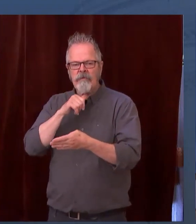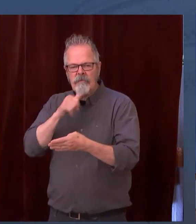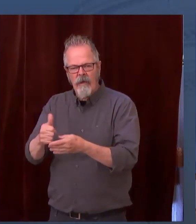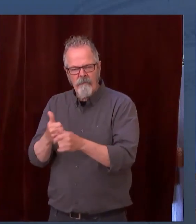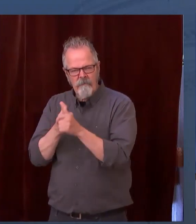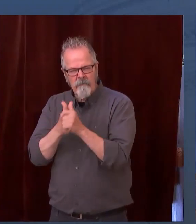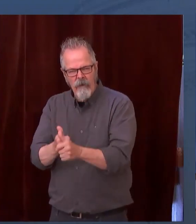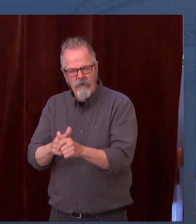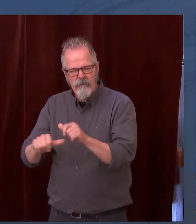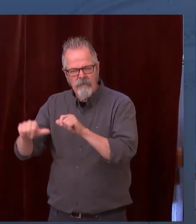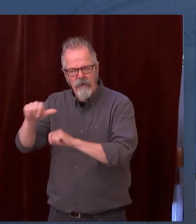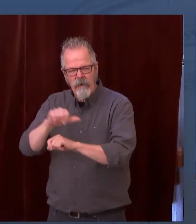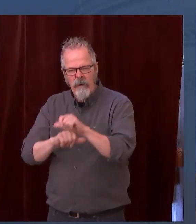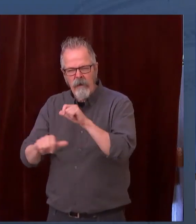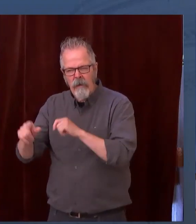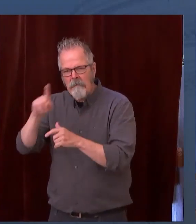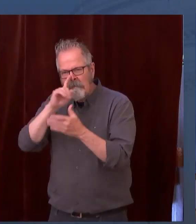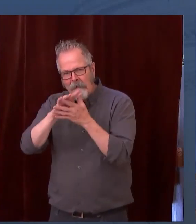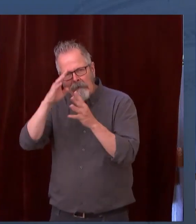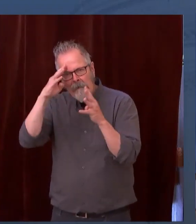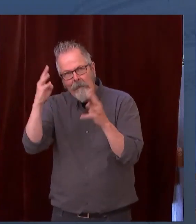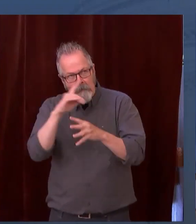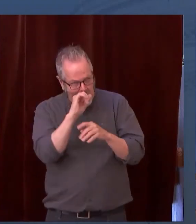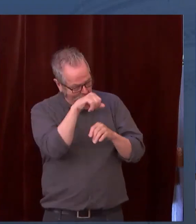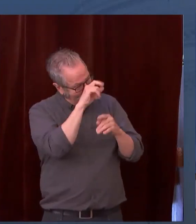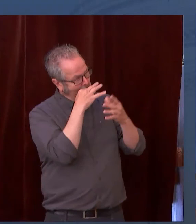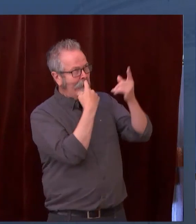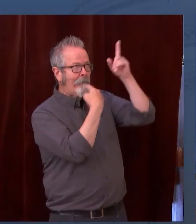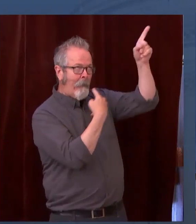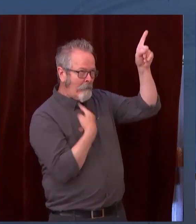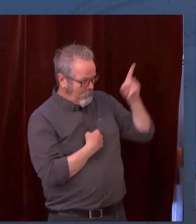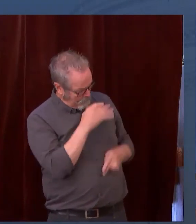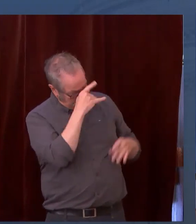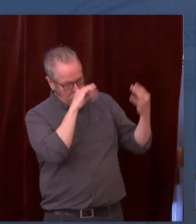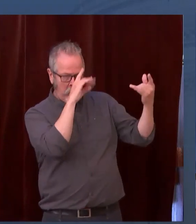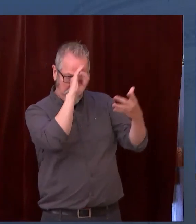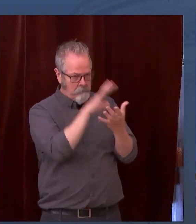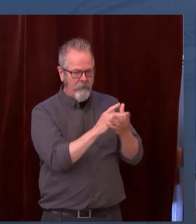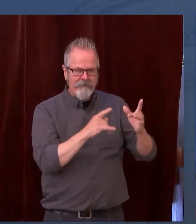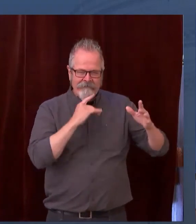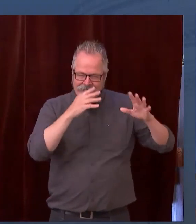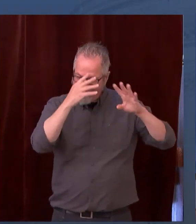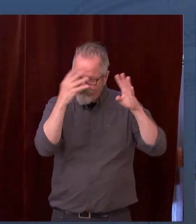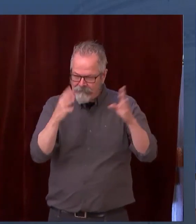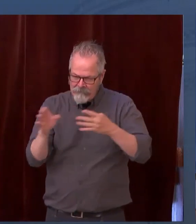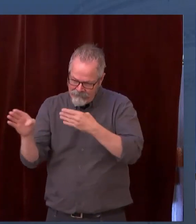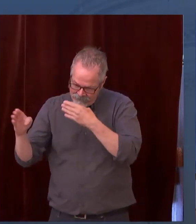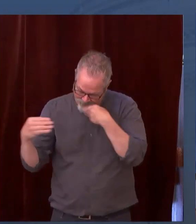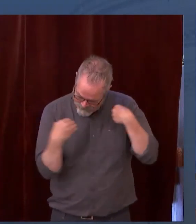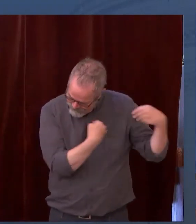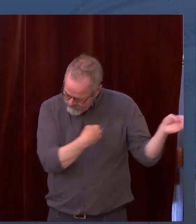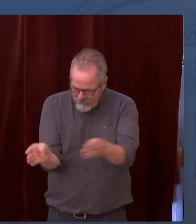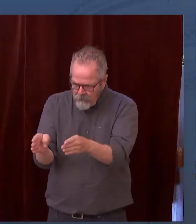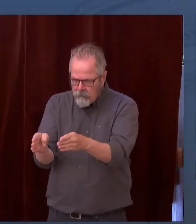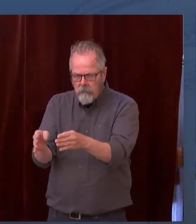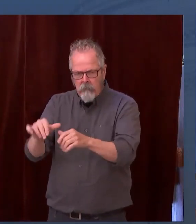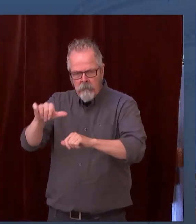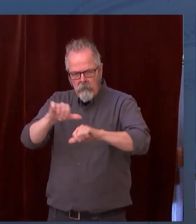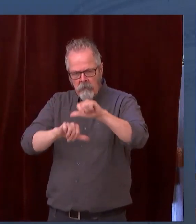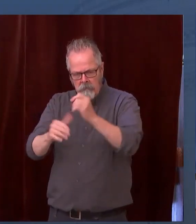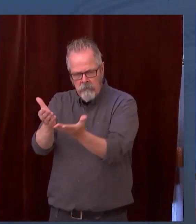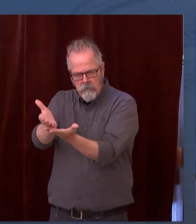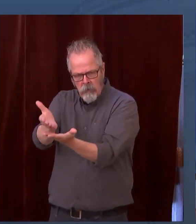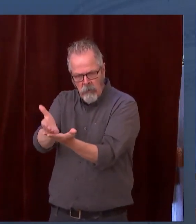at the moment, by the court system. And we have the court system that protects our constitutional rights. That's how we answer